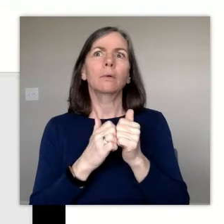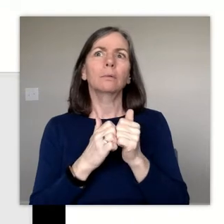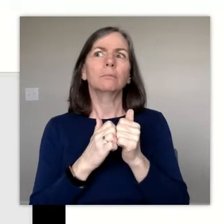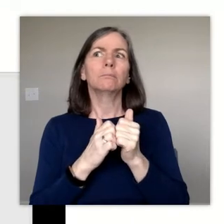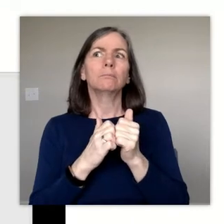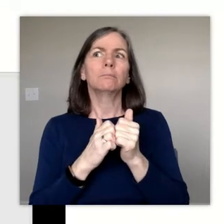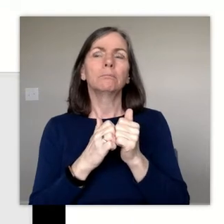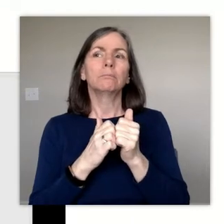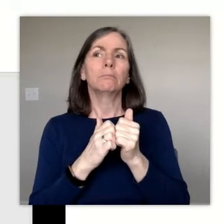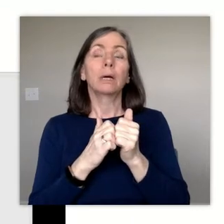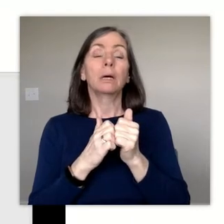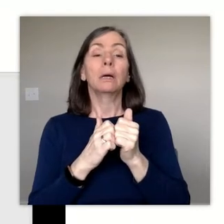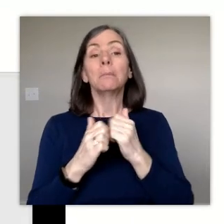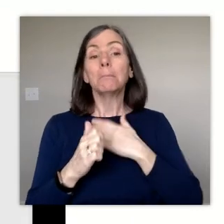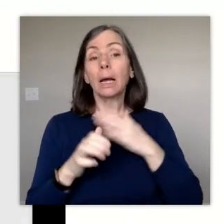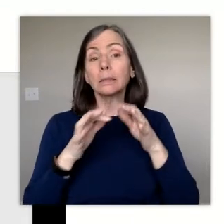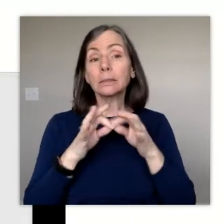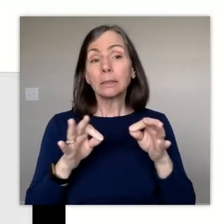volunteering